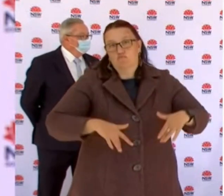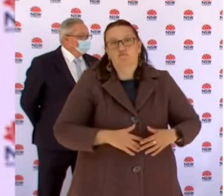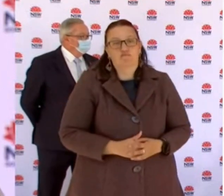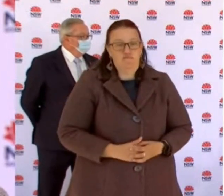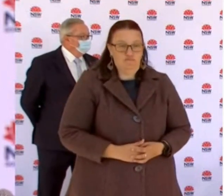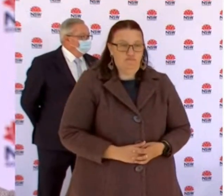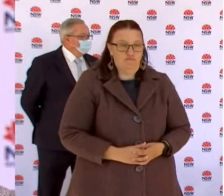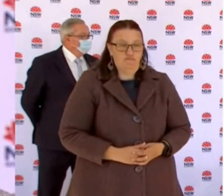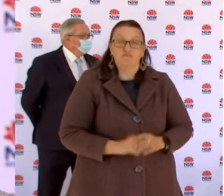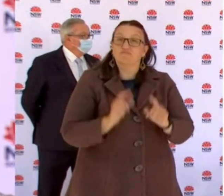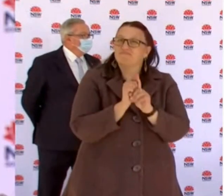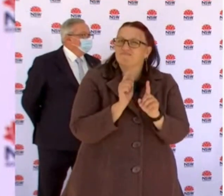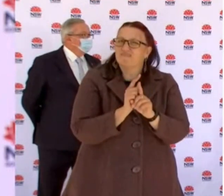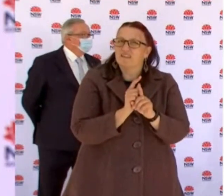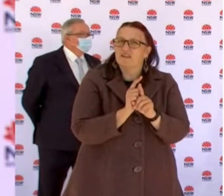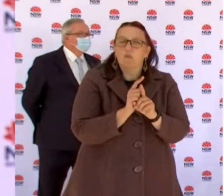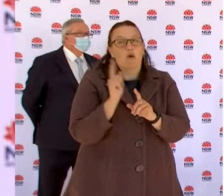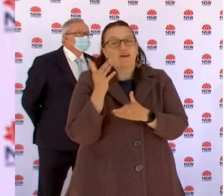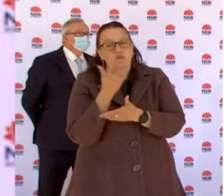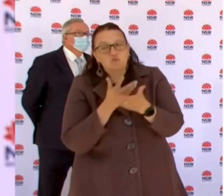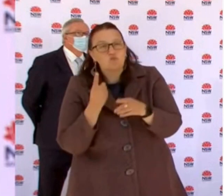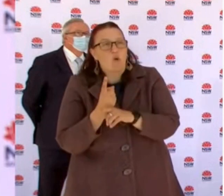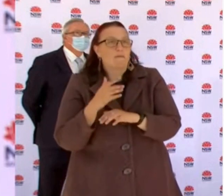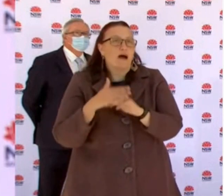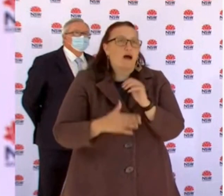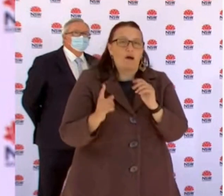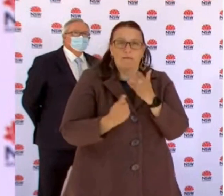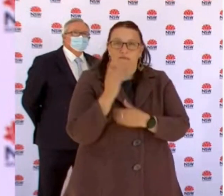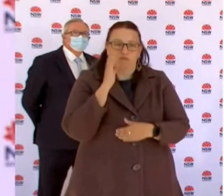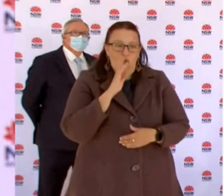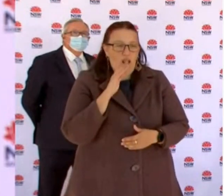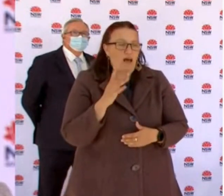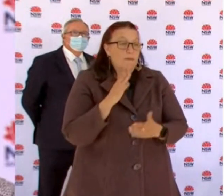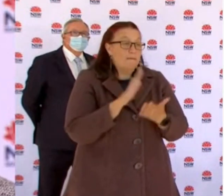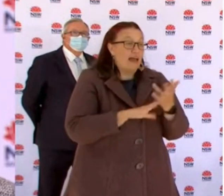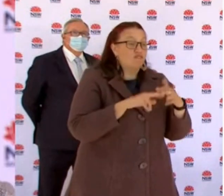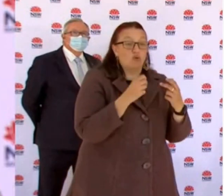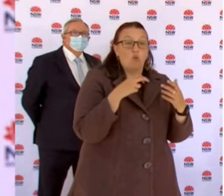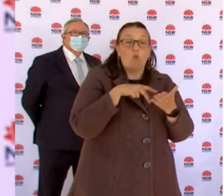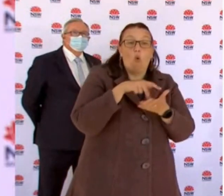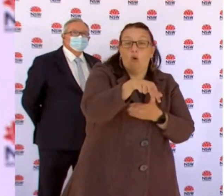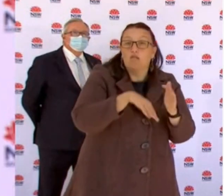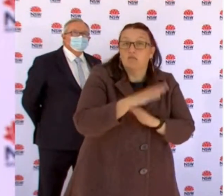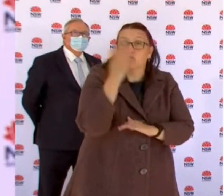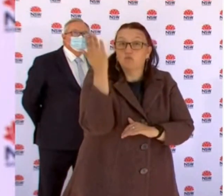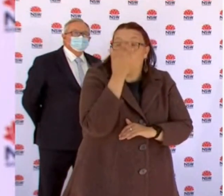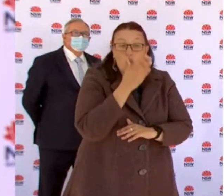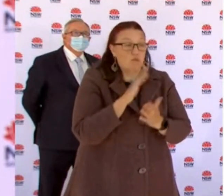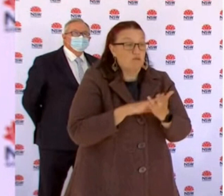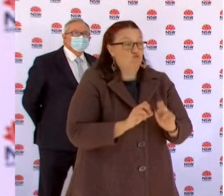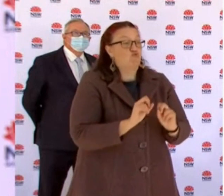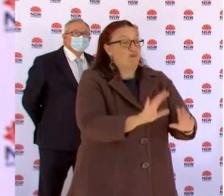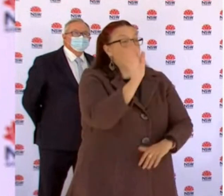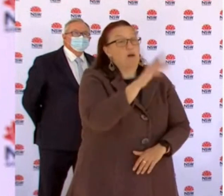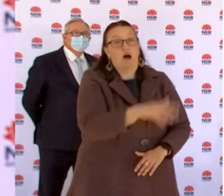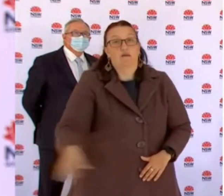in place earlier. We try and minimise parents coming to drop off the schools. We try and prevent parent